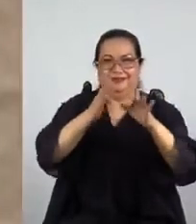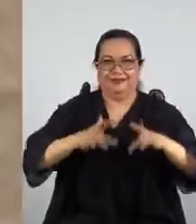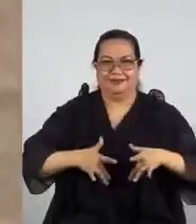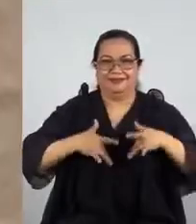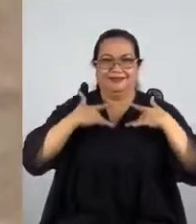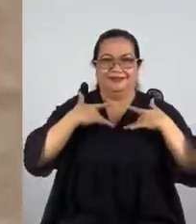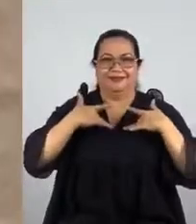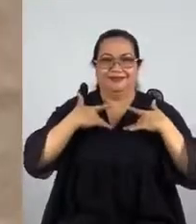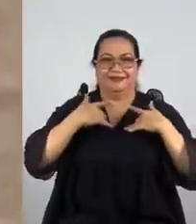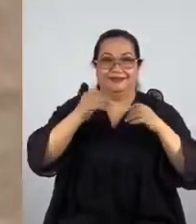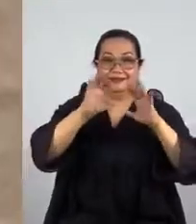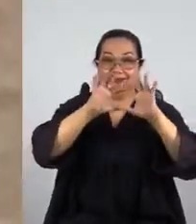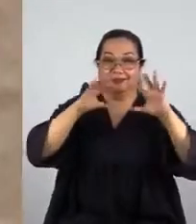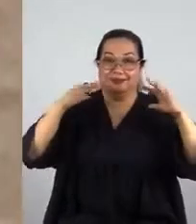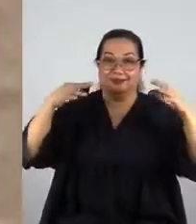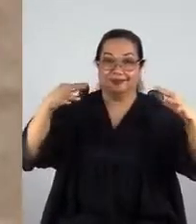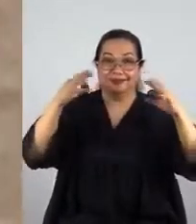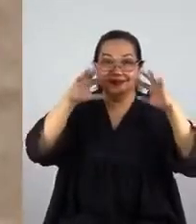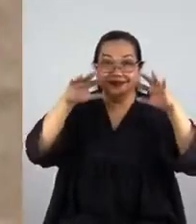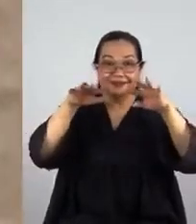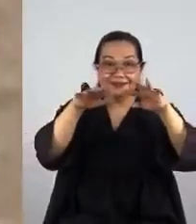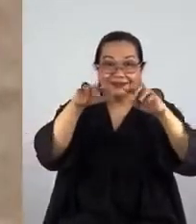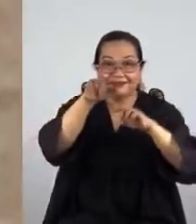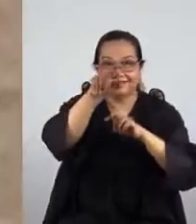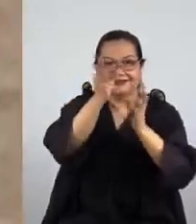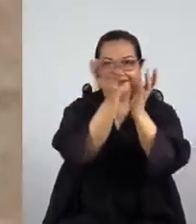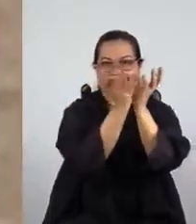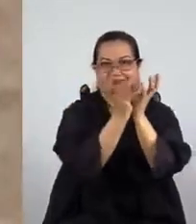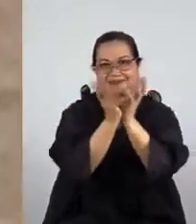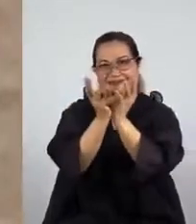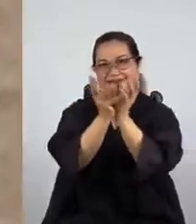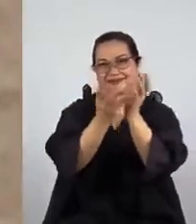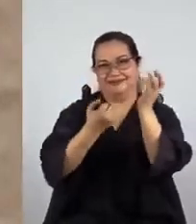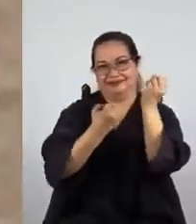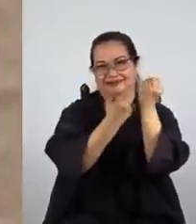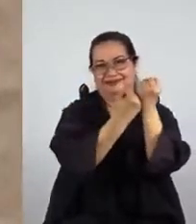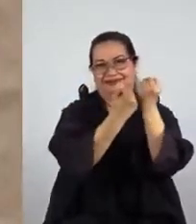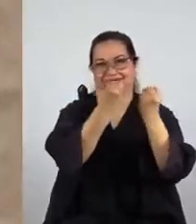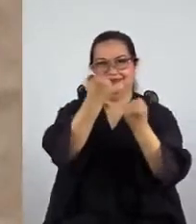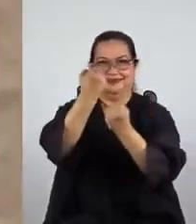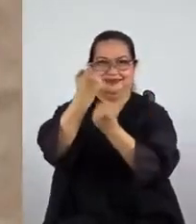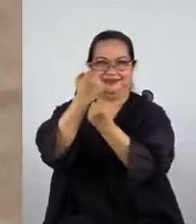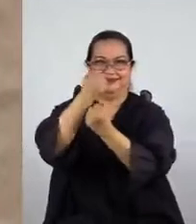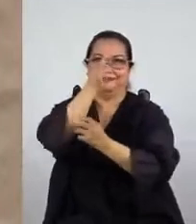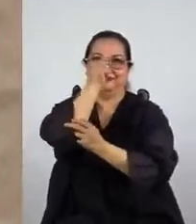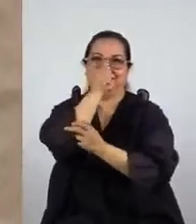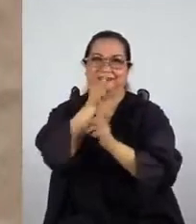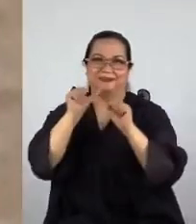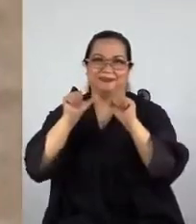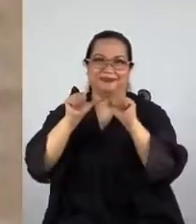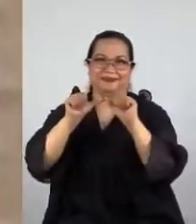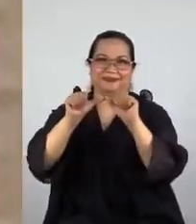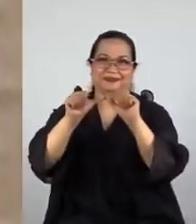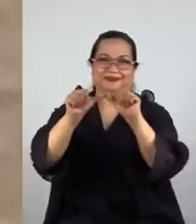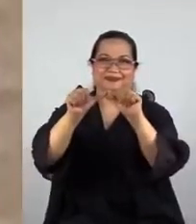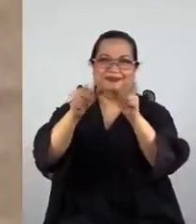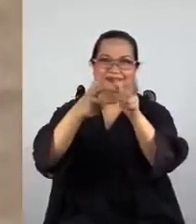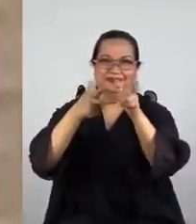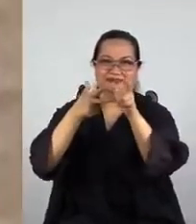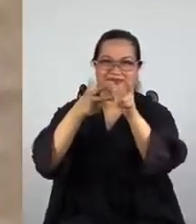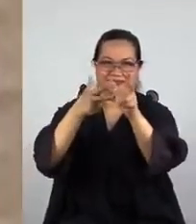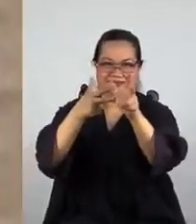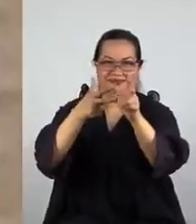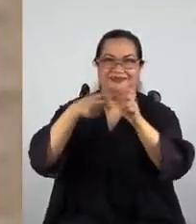This cloud of witnesses surround us to serve as examples, to help us endure as we run our